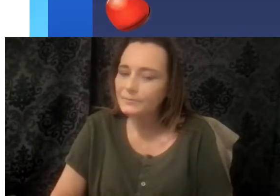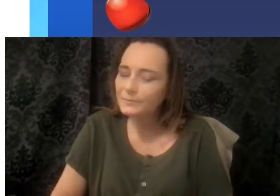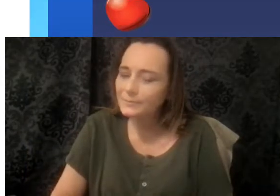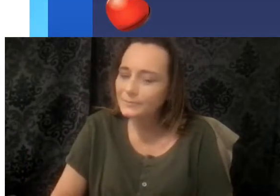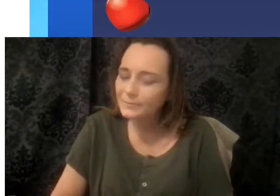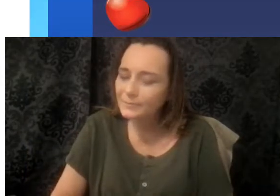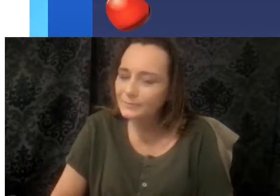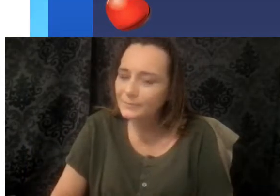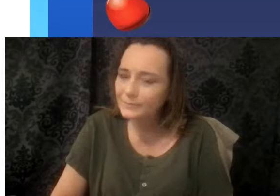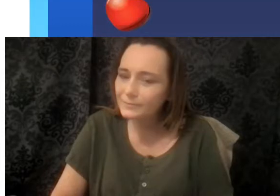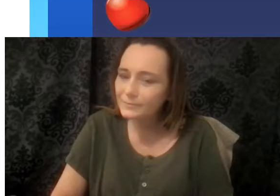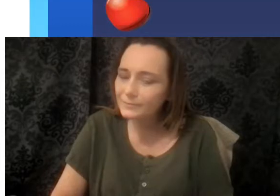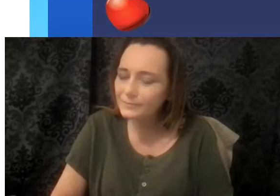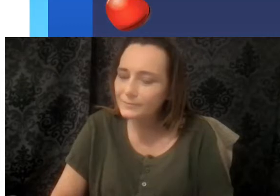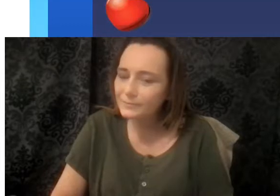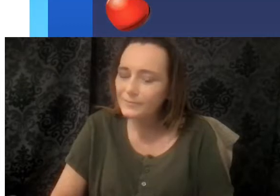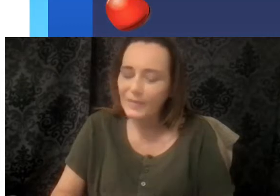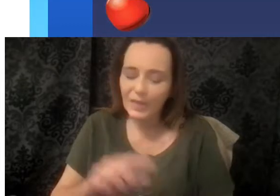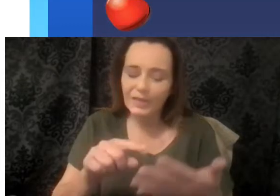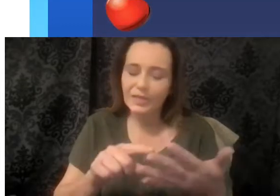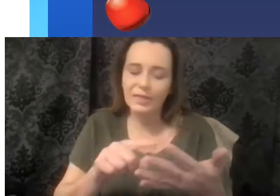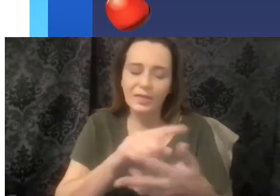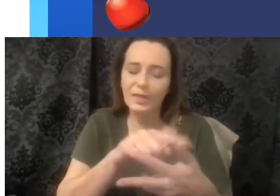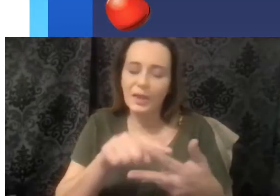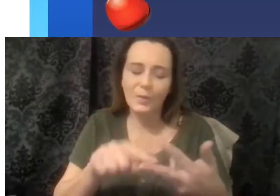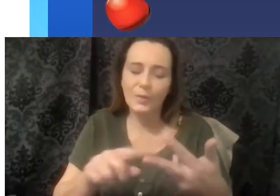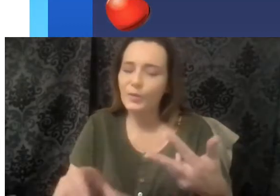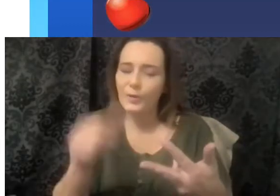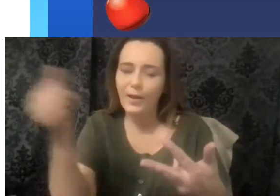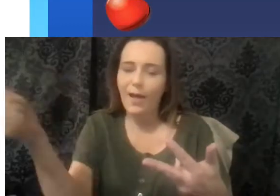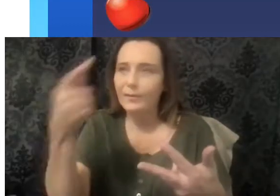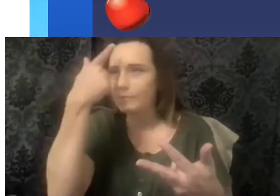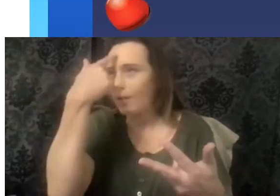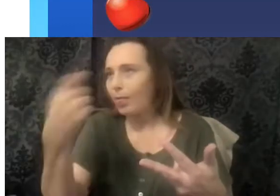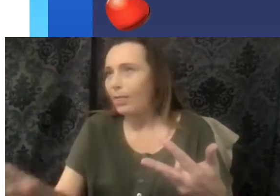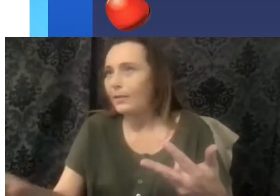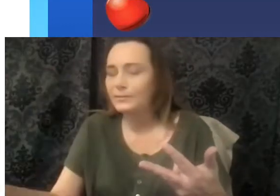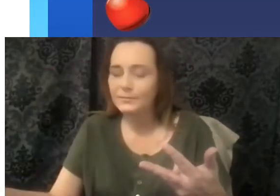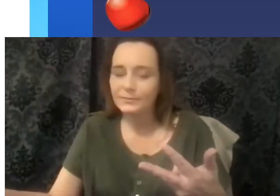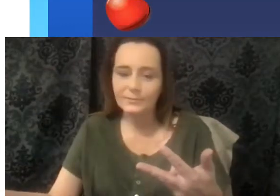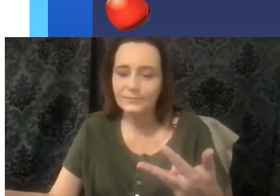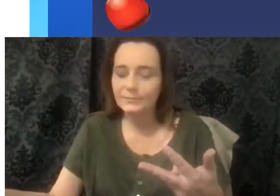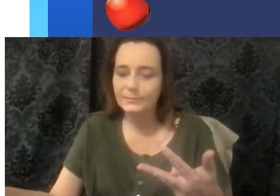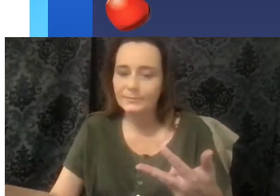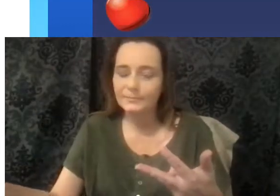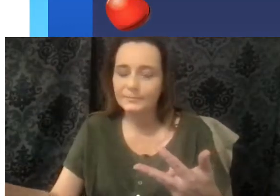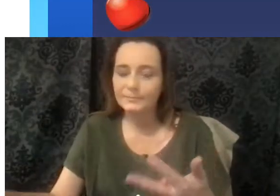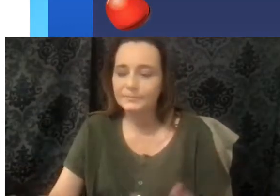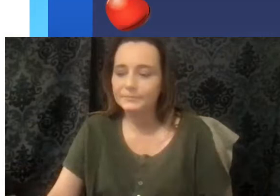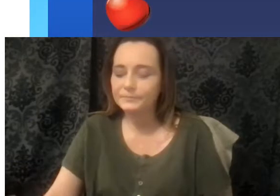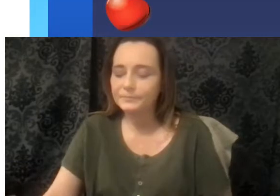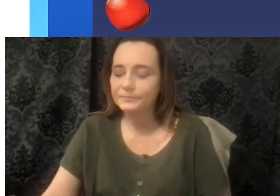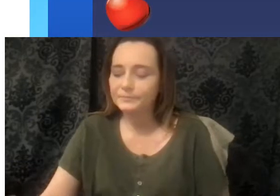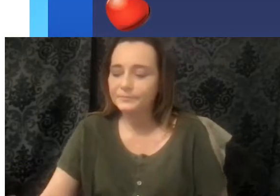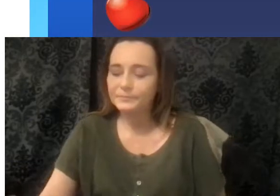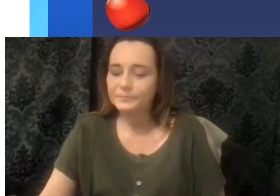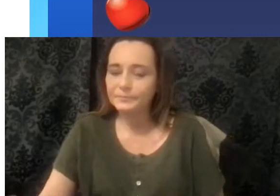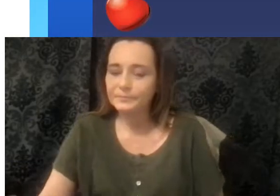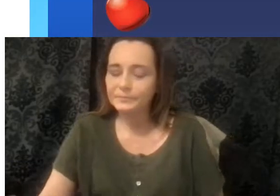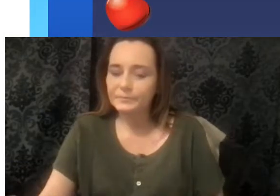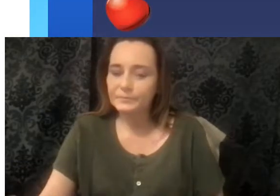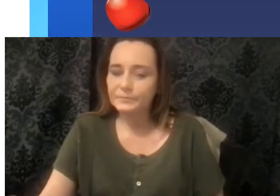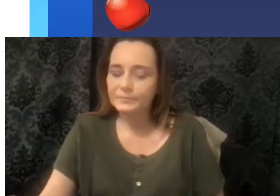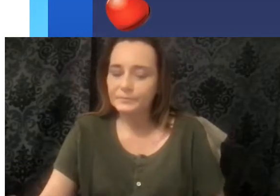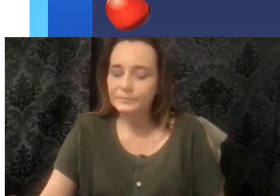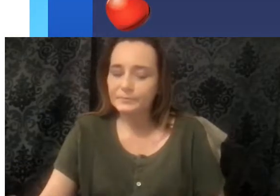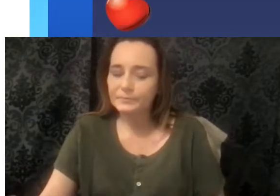don't make me look it up. There were 3 others. I will send them to you. There really are. It had to do with, shit. Where can they